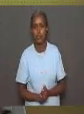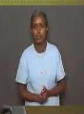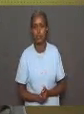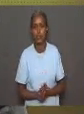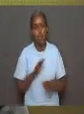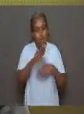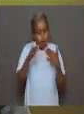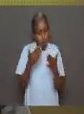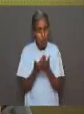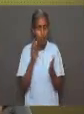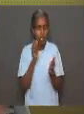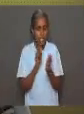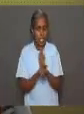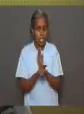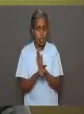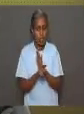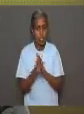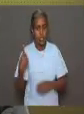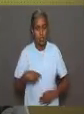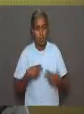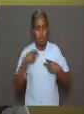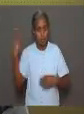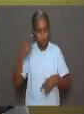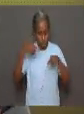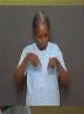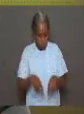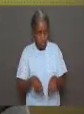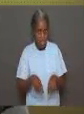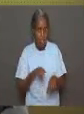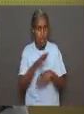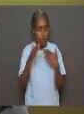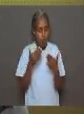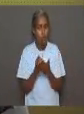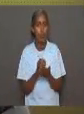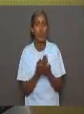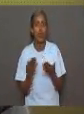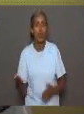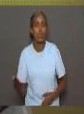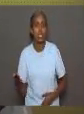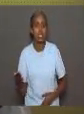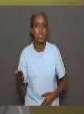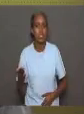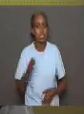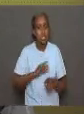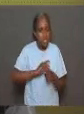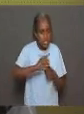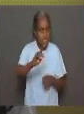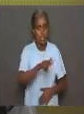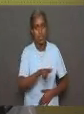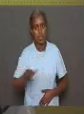All of the examples we have used today are of objects in a straight